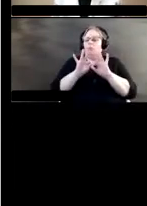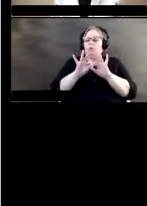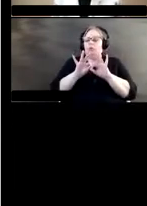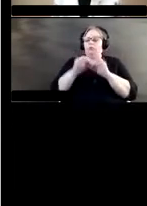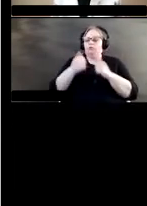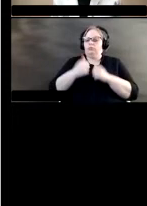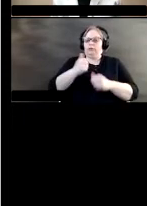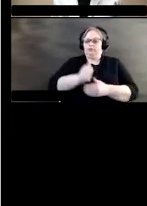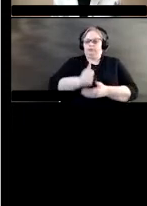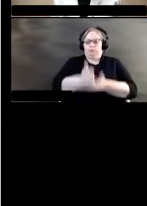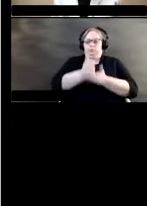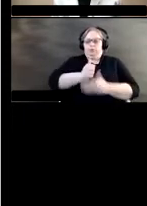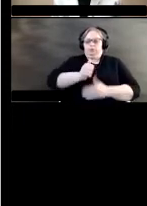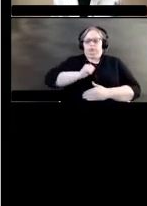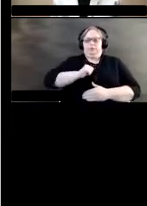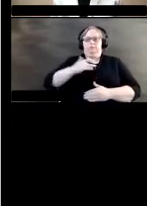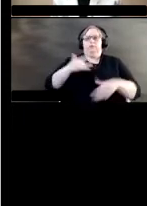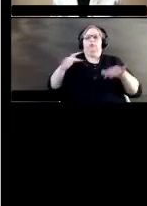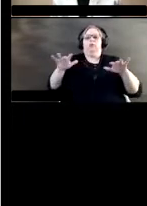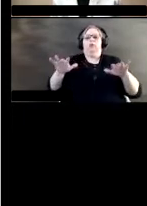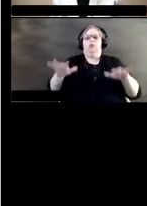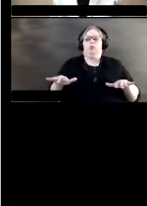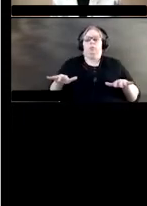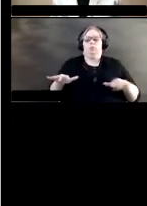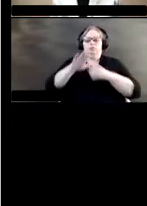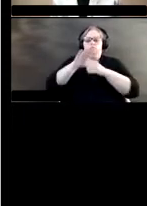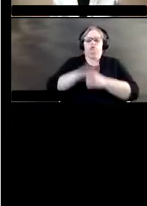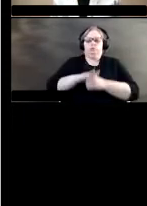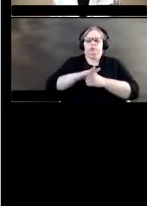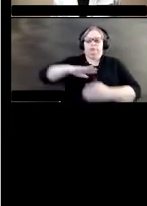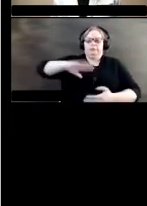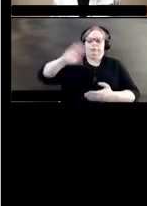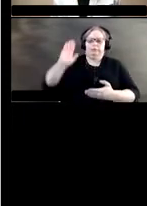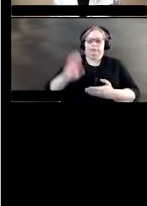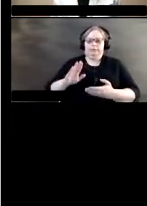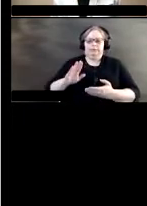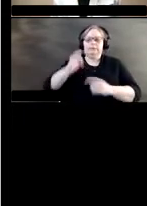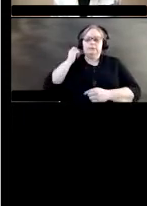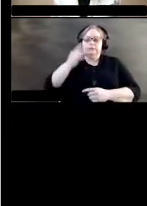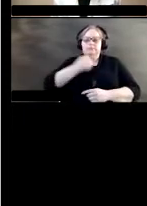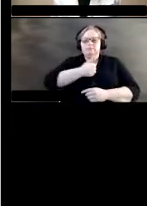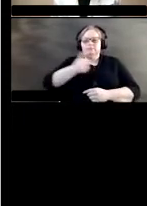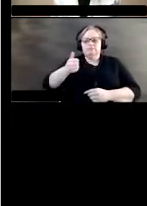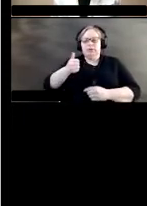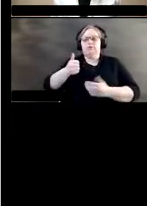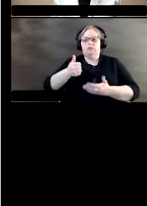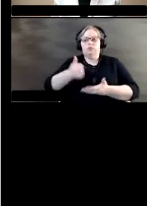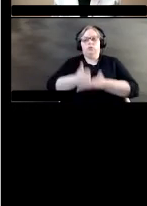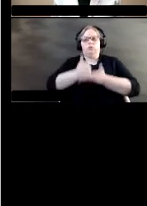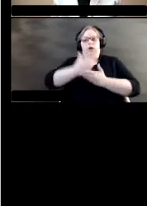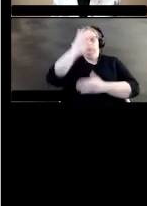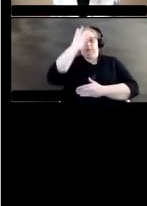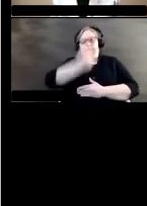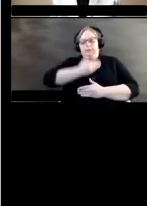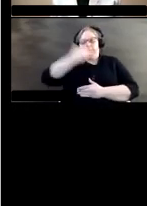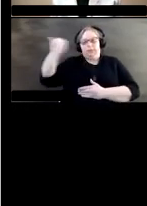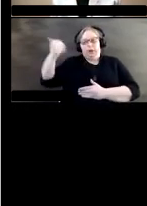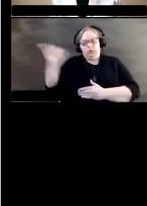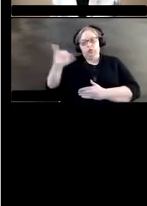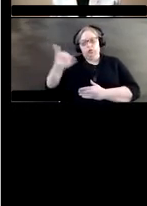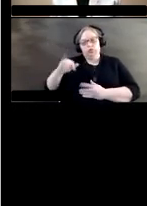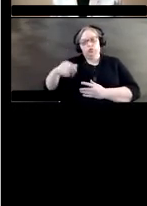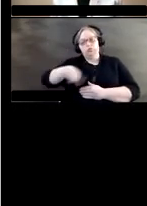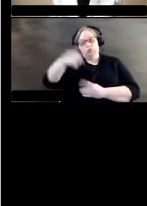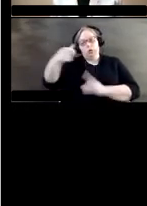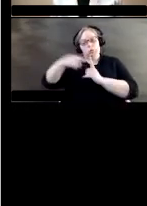feel calmer and less stressed. And also if you need to improve your sleep quality as well.